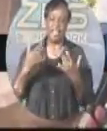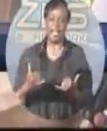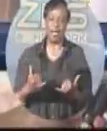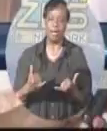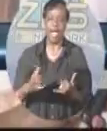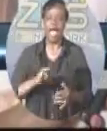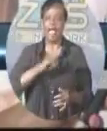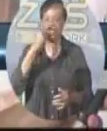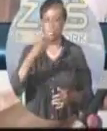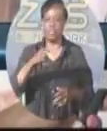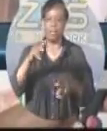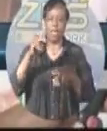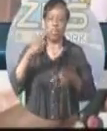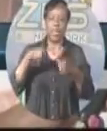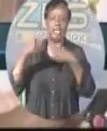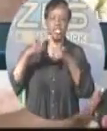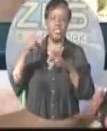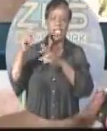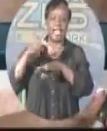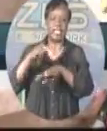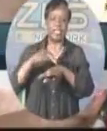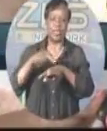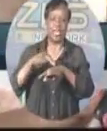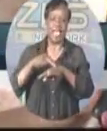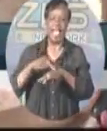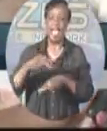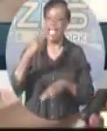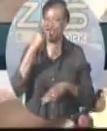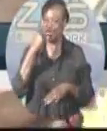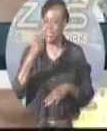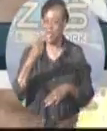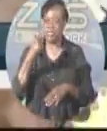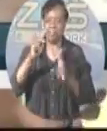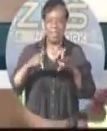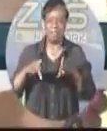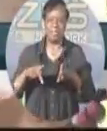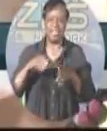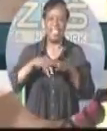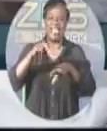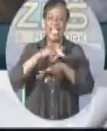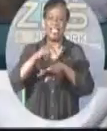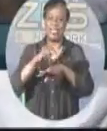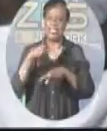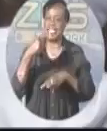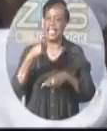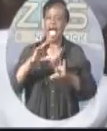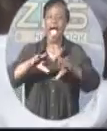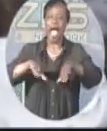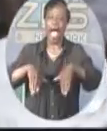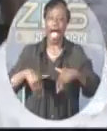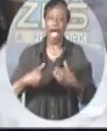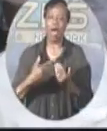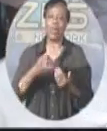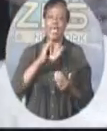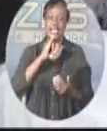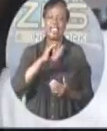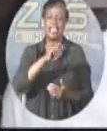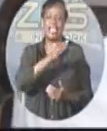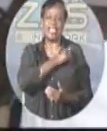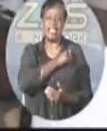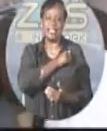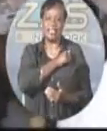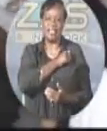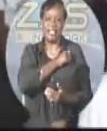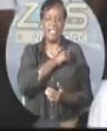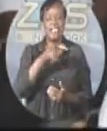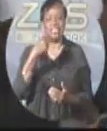said, how is Anita? So he's scratching the head. I say, Mommy in the Bluff then. I say, oh, Mommy, you mean